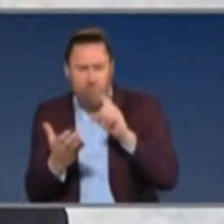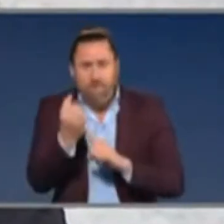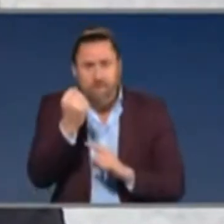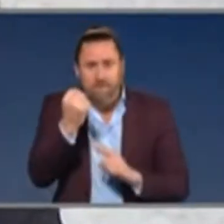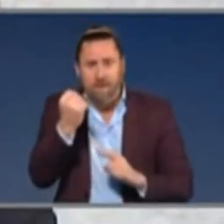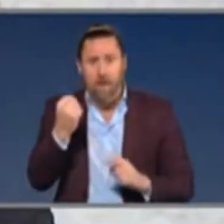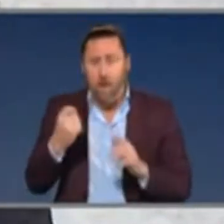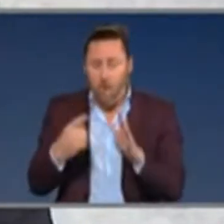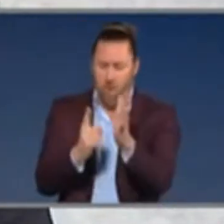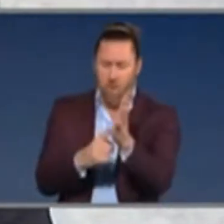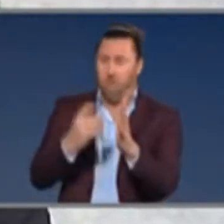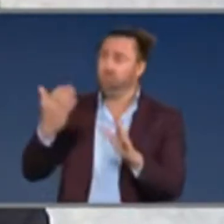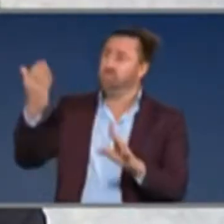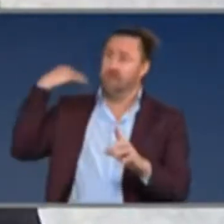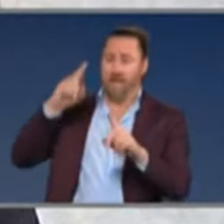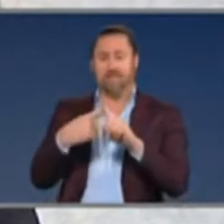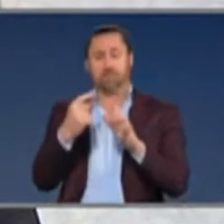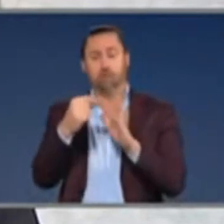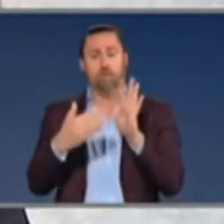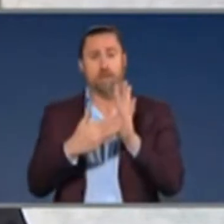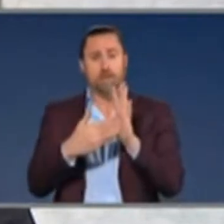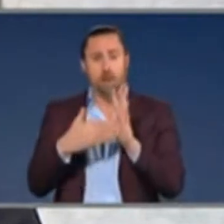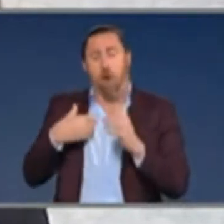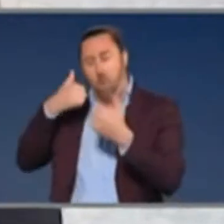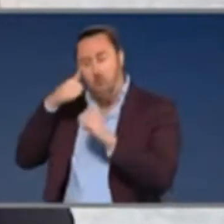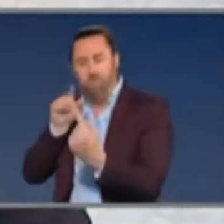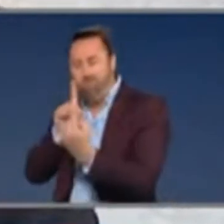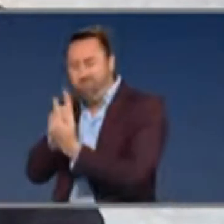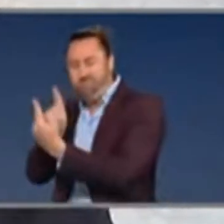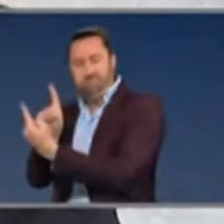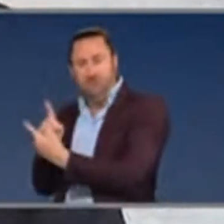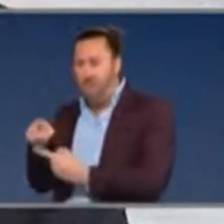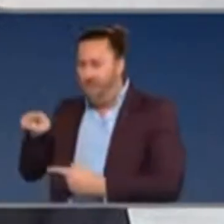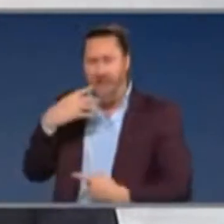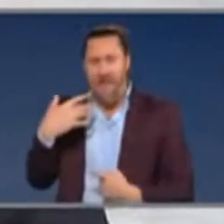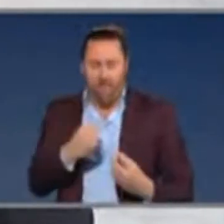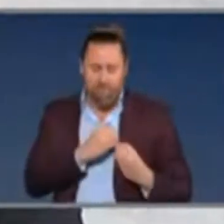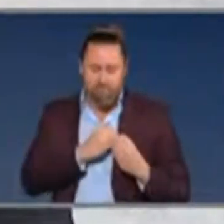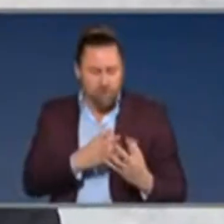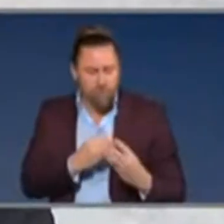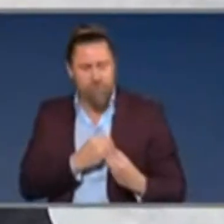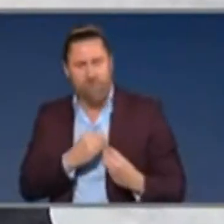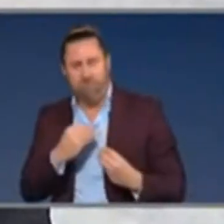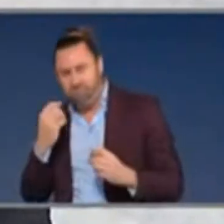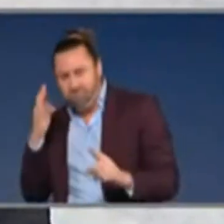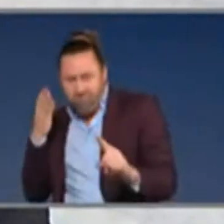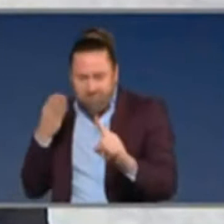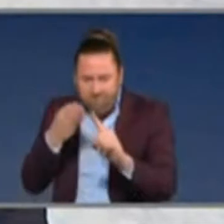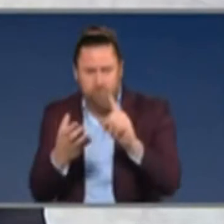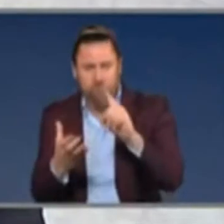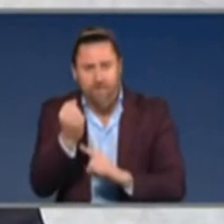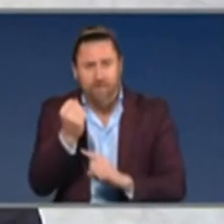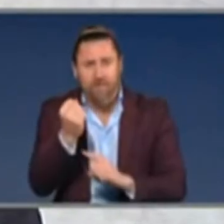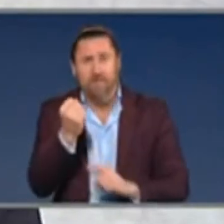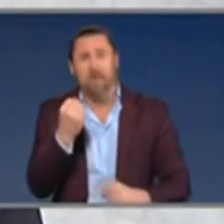it. Every Prime Minister that I know has shared this passion and this dedication, but also the